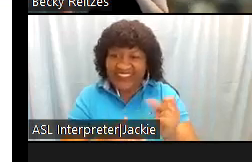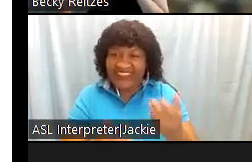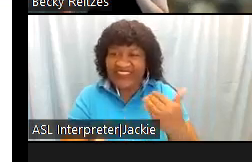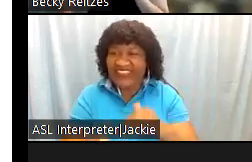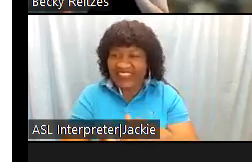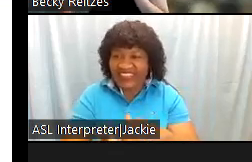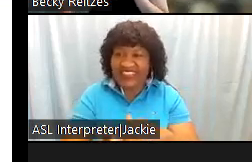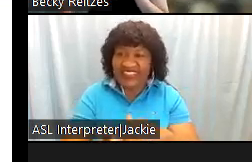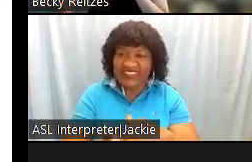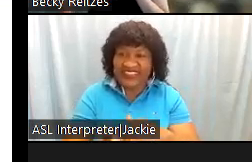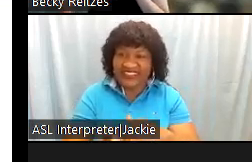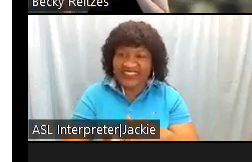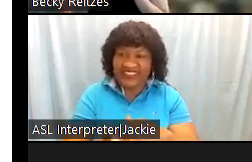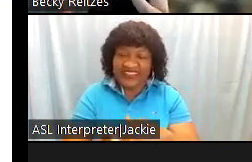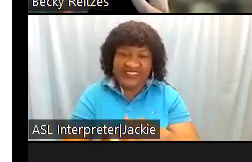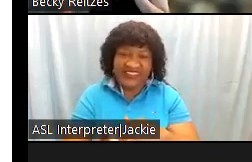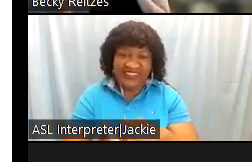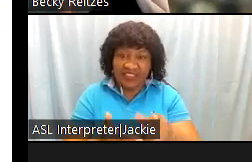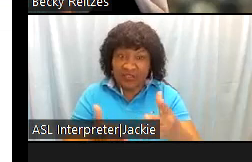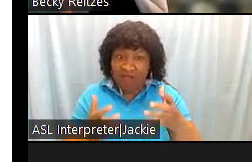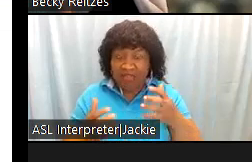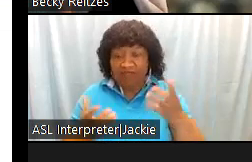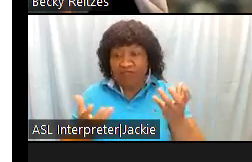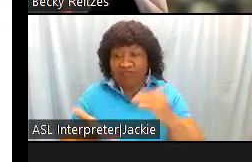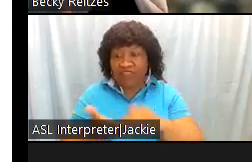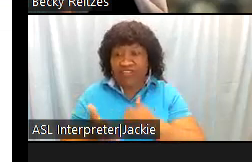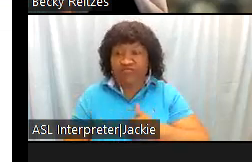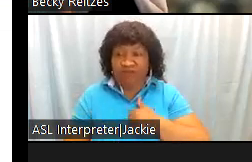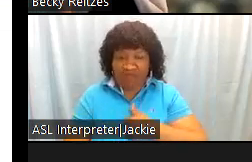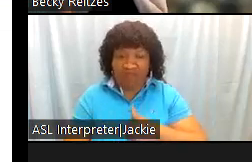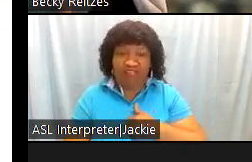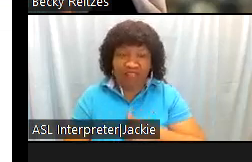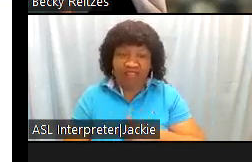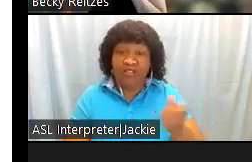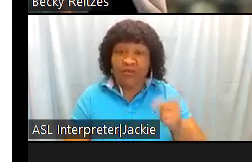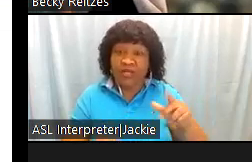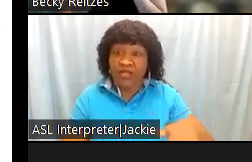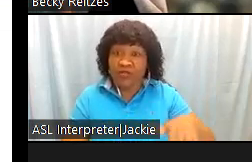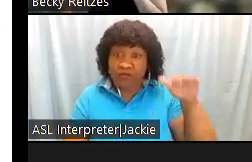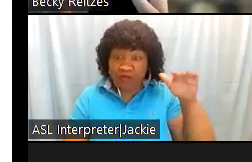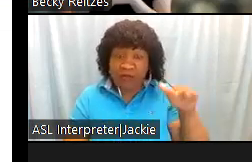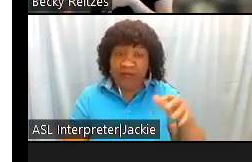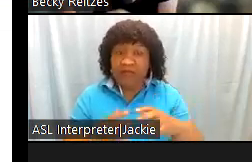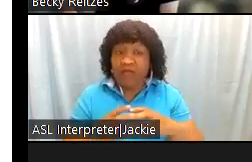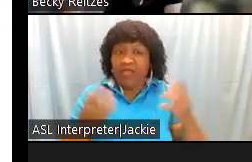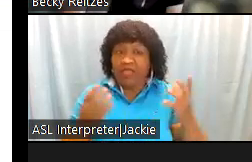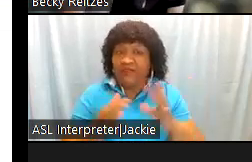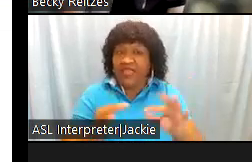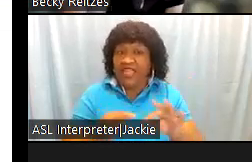why, yeah. So I do want to apologize. I know where I grew up, a lot of the language